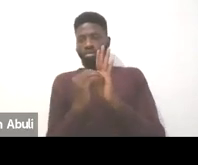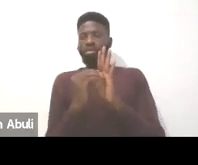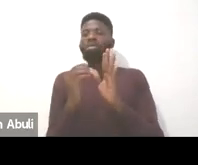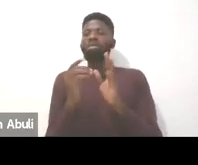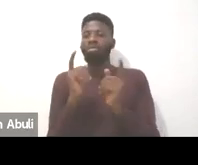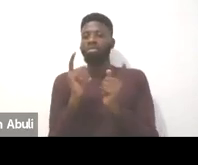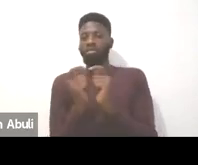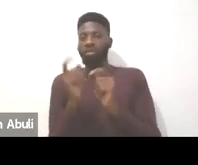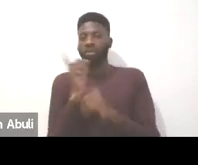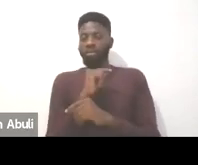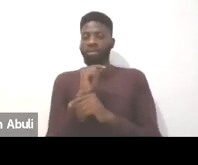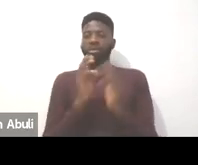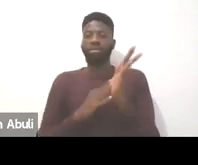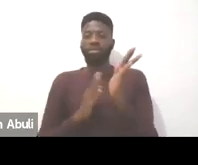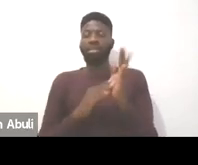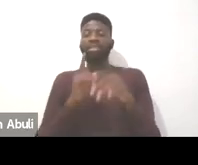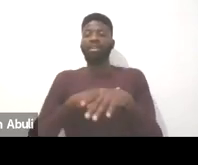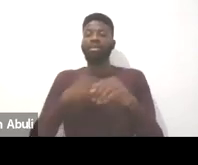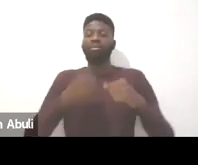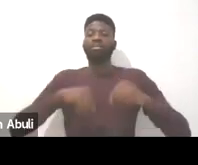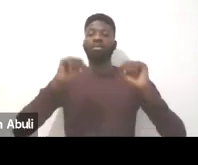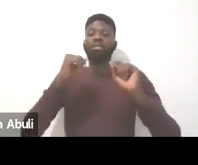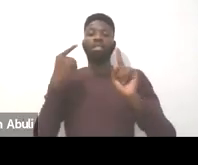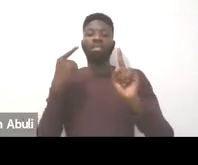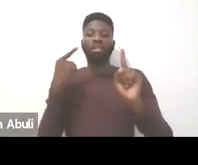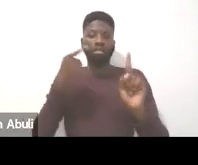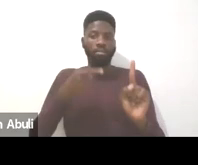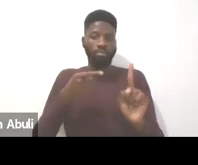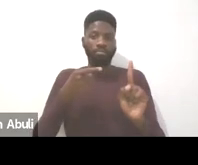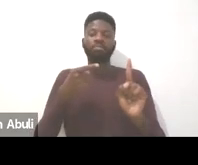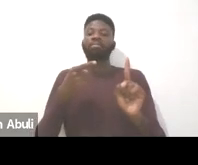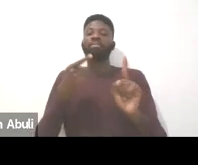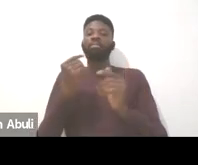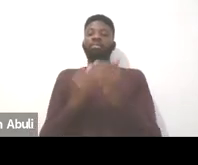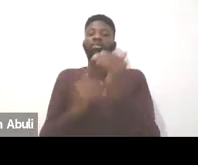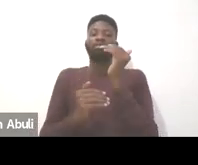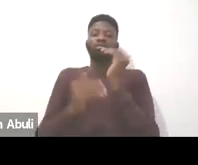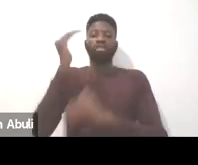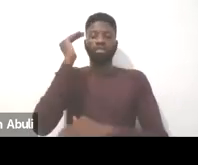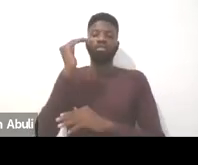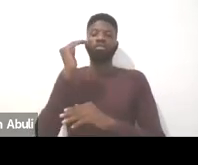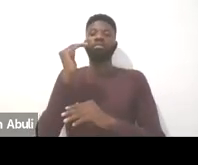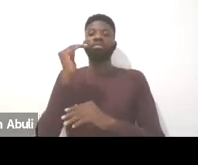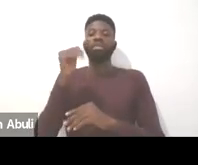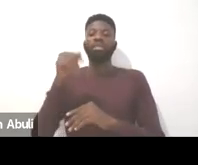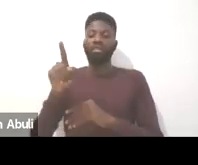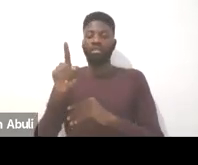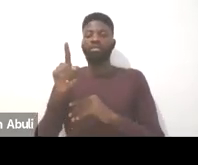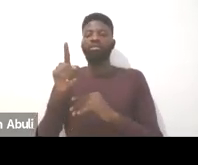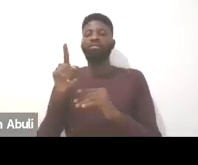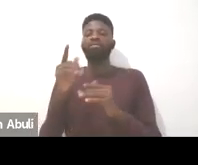when an employer is looking for a professional, they usually go to LinkedIn, right?